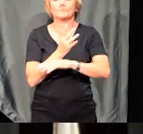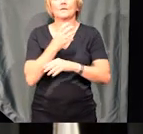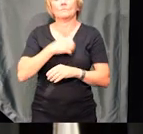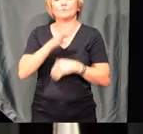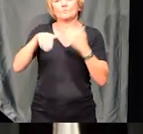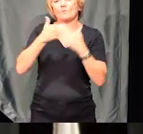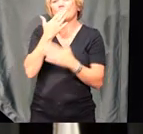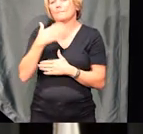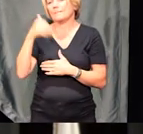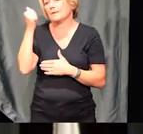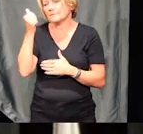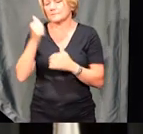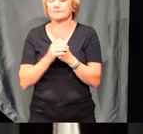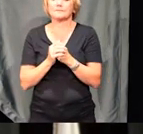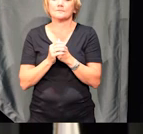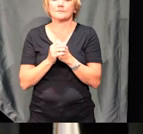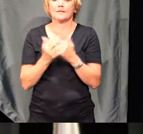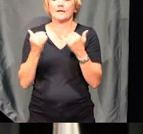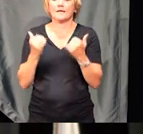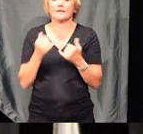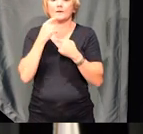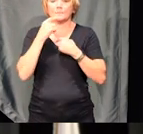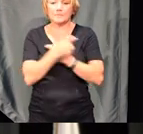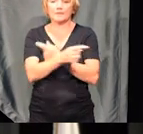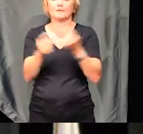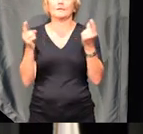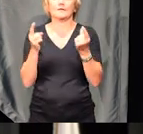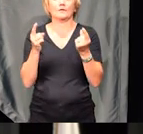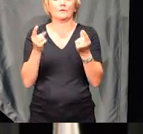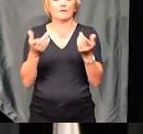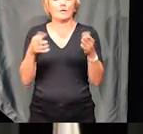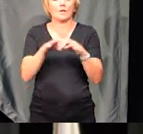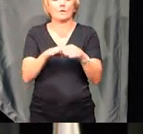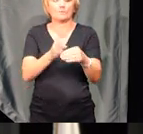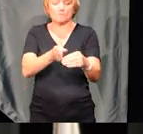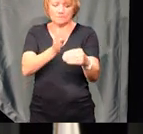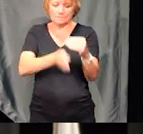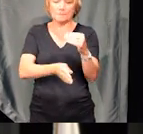I now declare a close to these proceedings of the